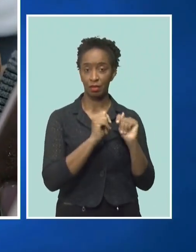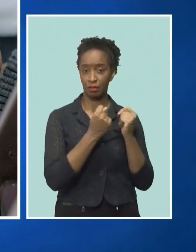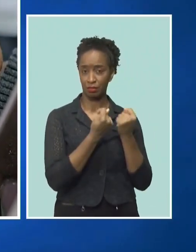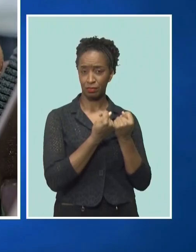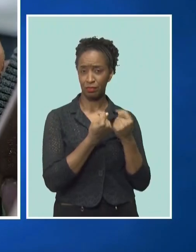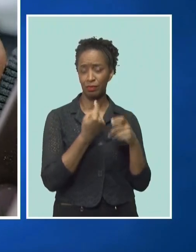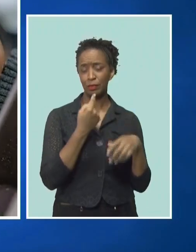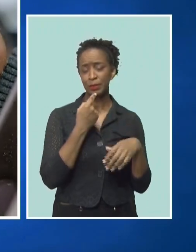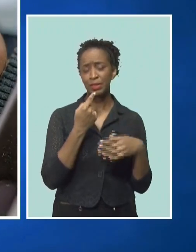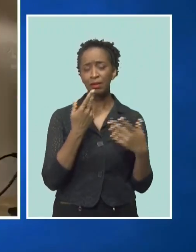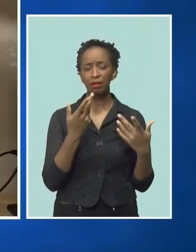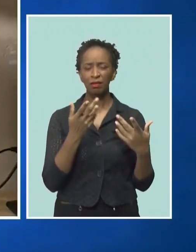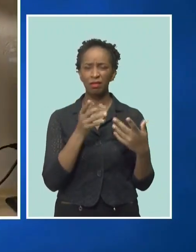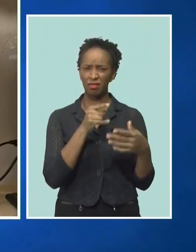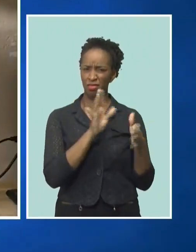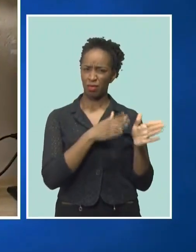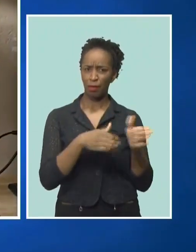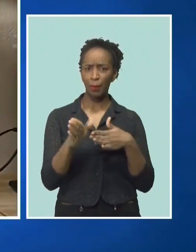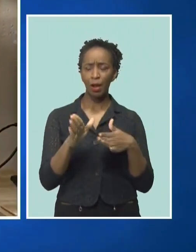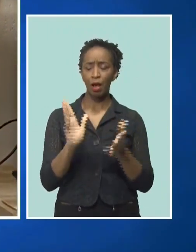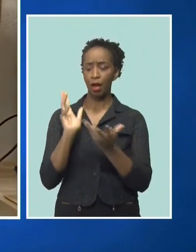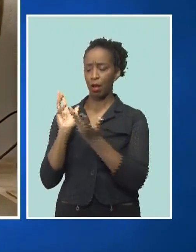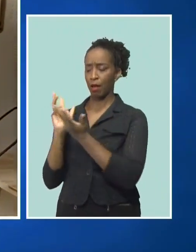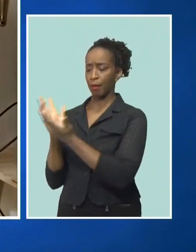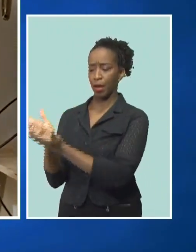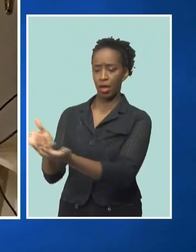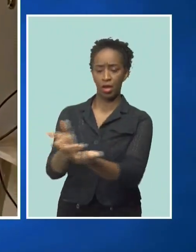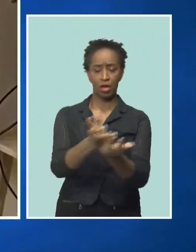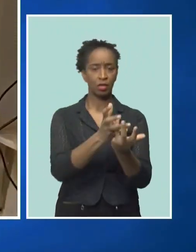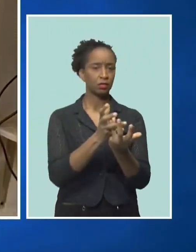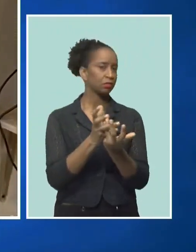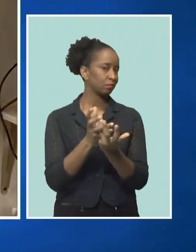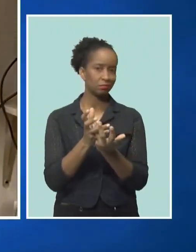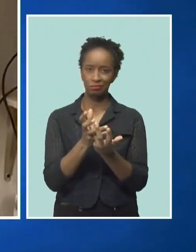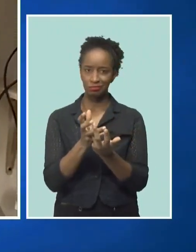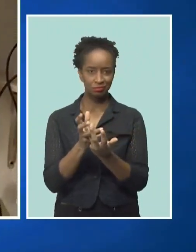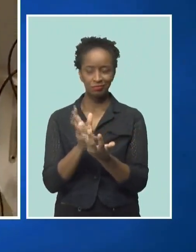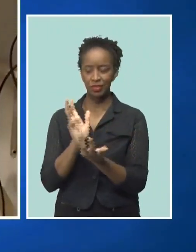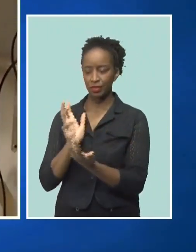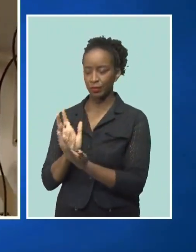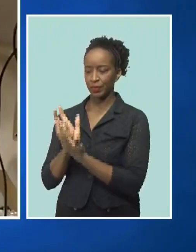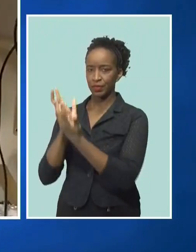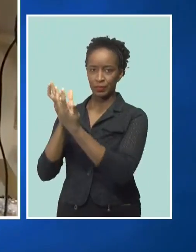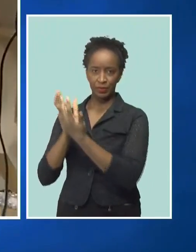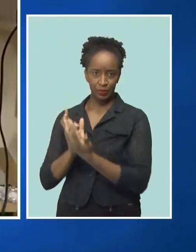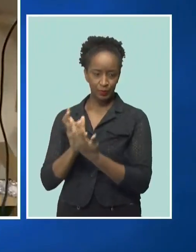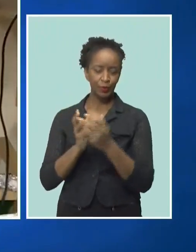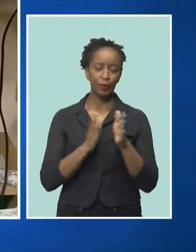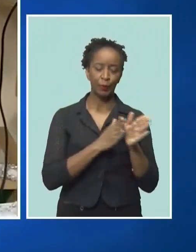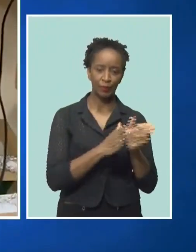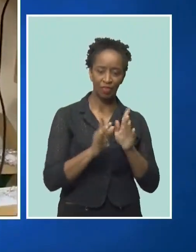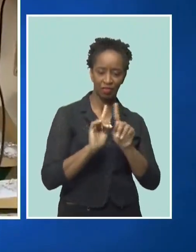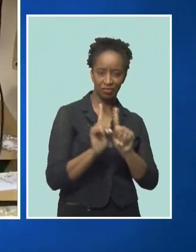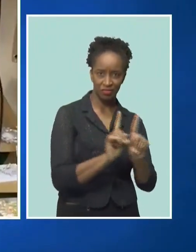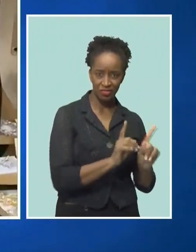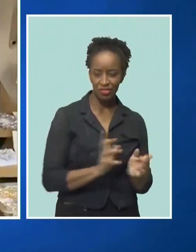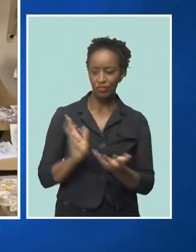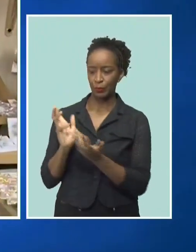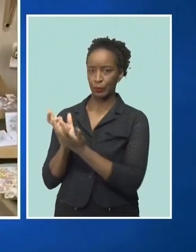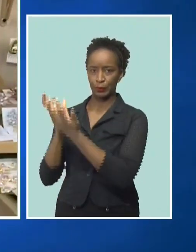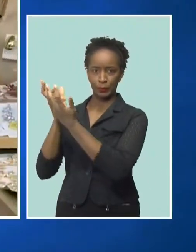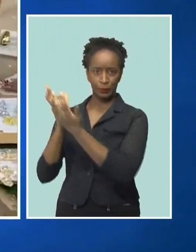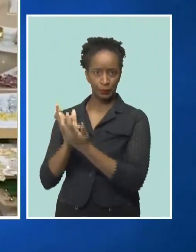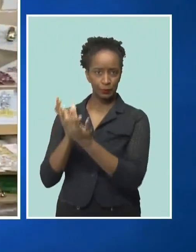one-cat-fits-all syndrome, as every entity has a target audience and market research is done to identify the market for each